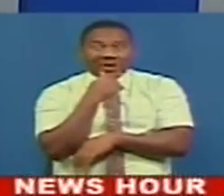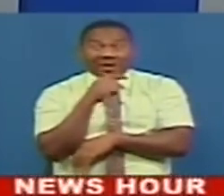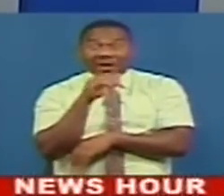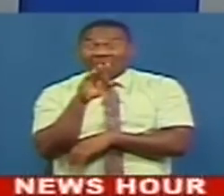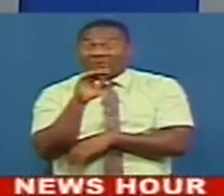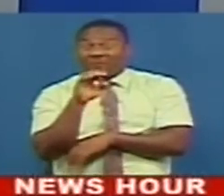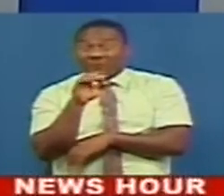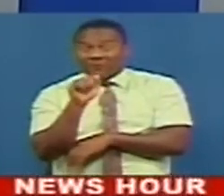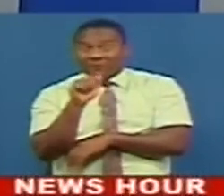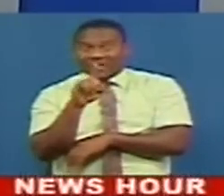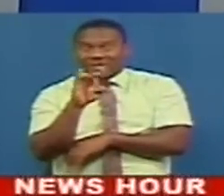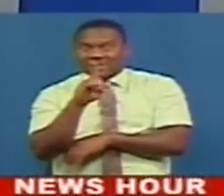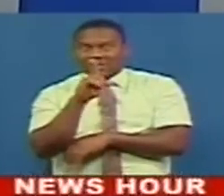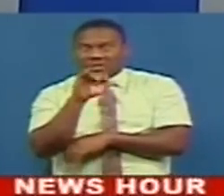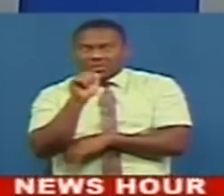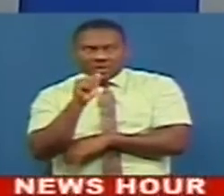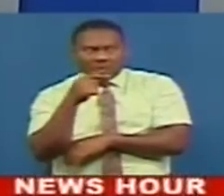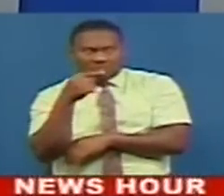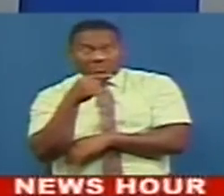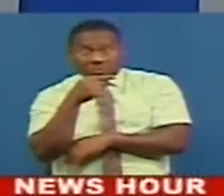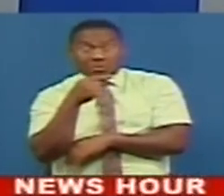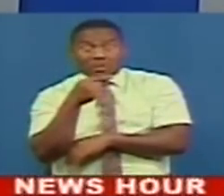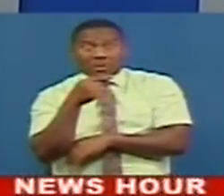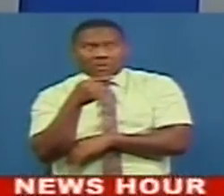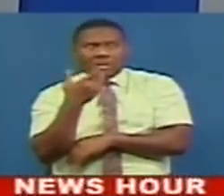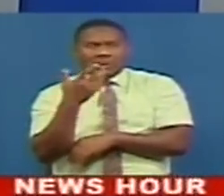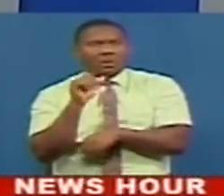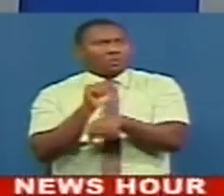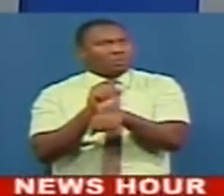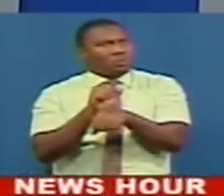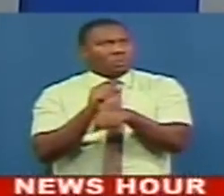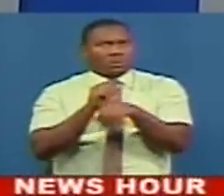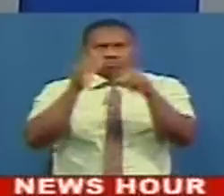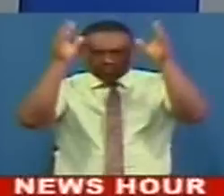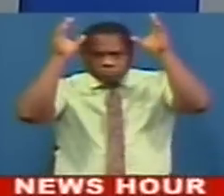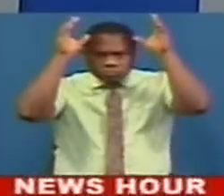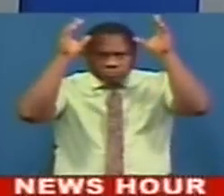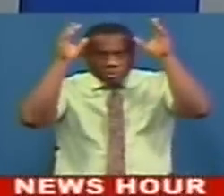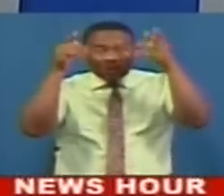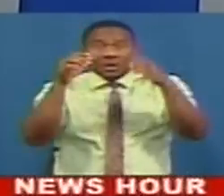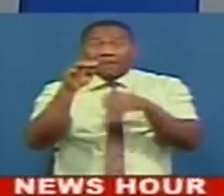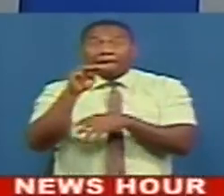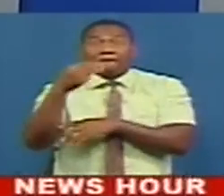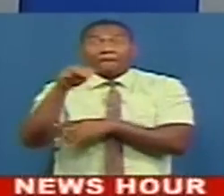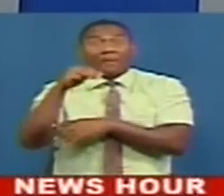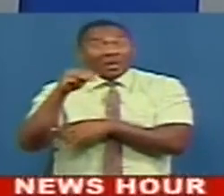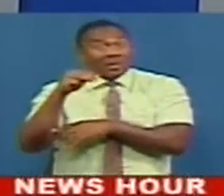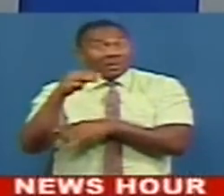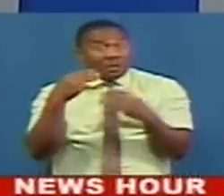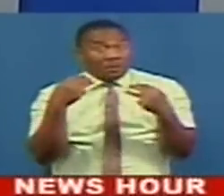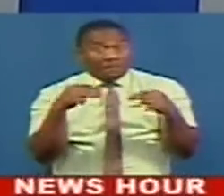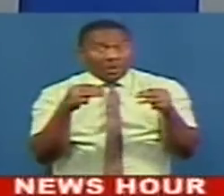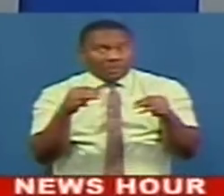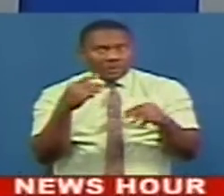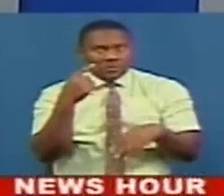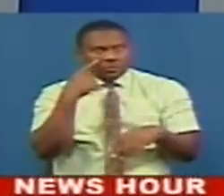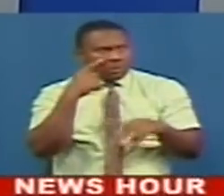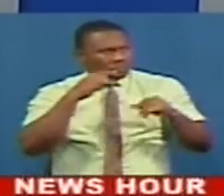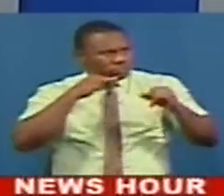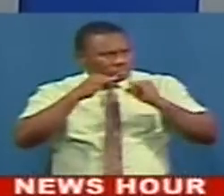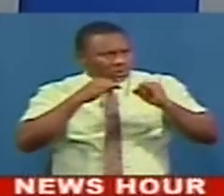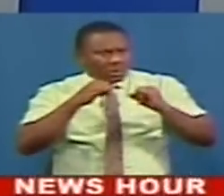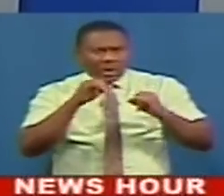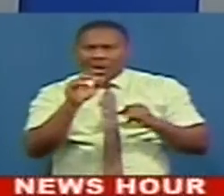Fadila Nbeeburi, a trained nurse who works as a head porter or Kayayoo at the Madina market. In the following